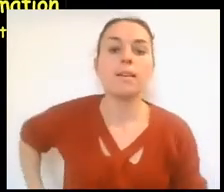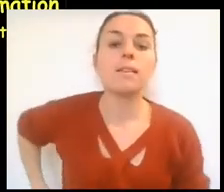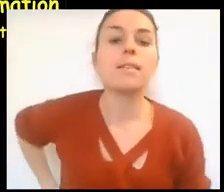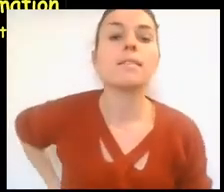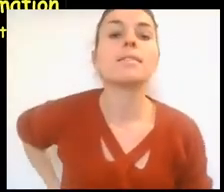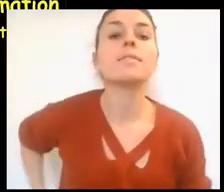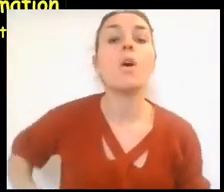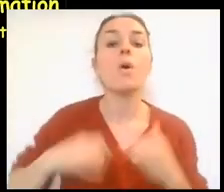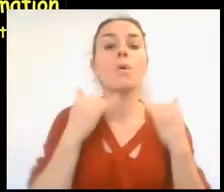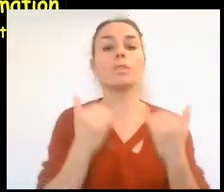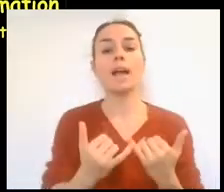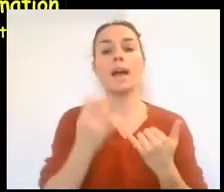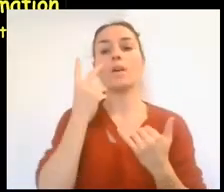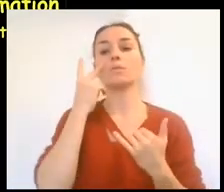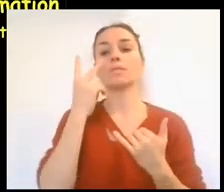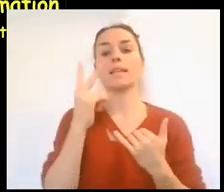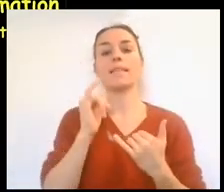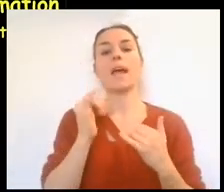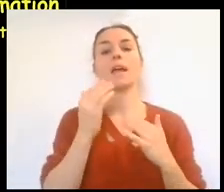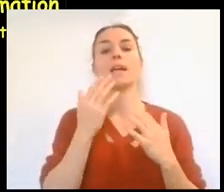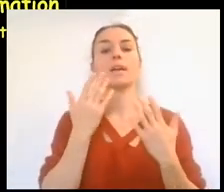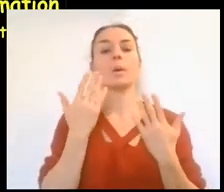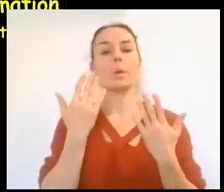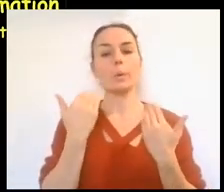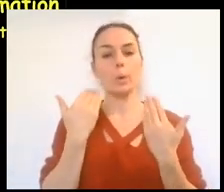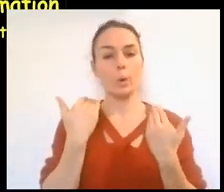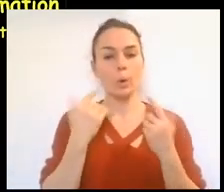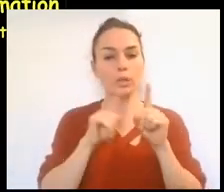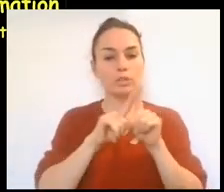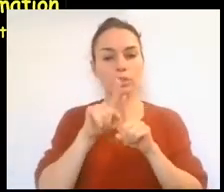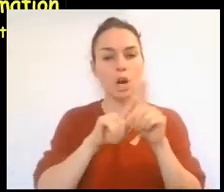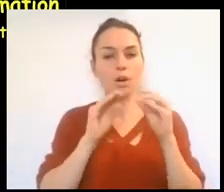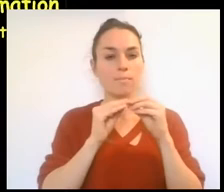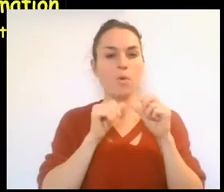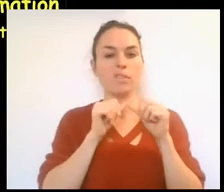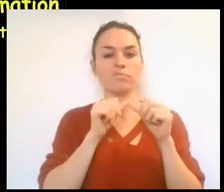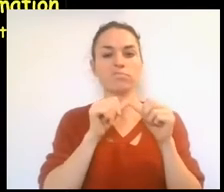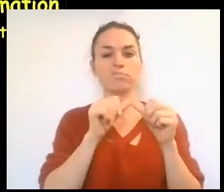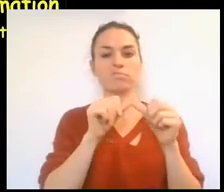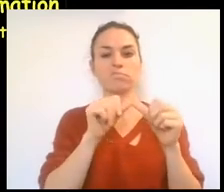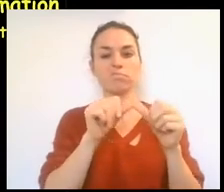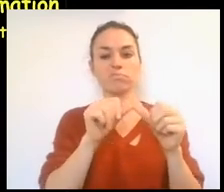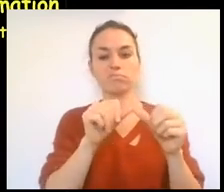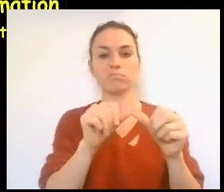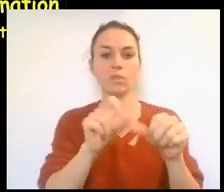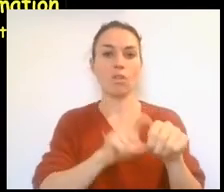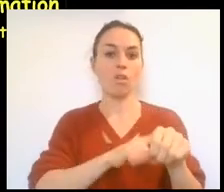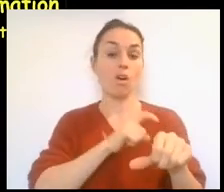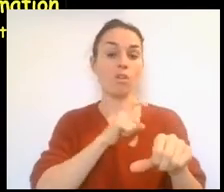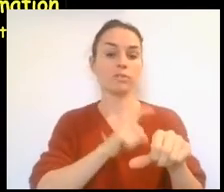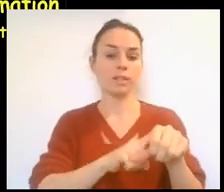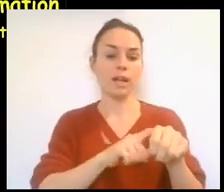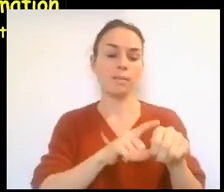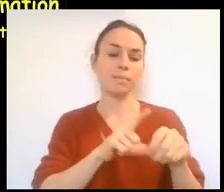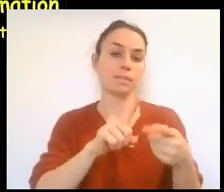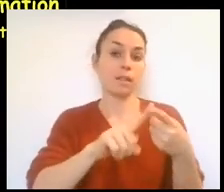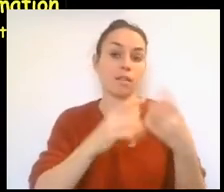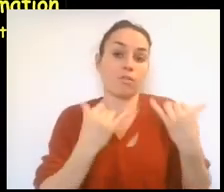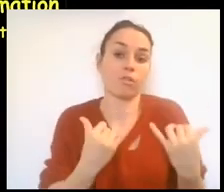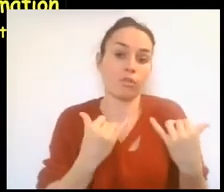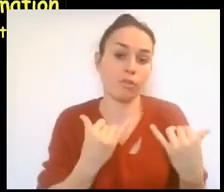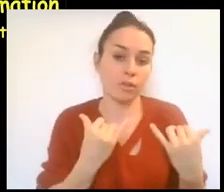stars that have longer lifetimes up here in modern times. So the fact is, star